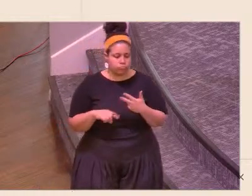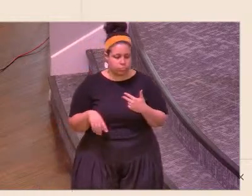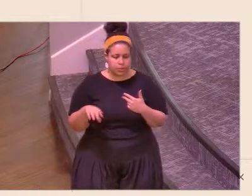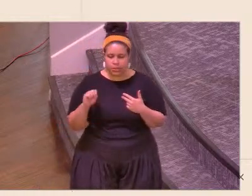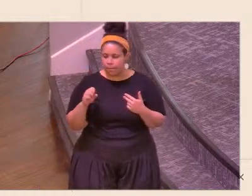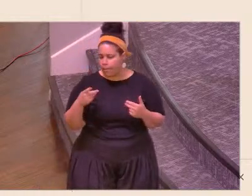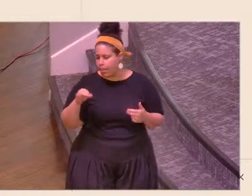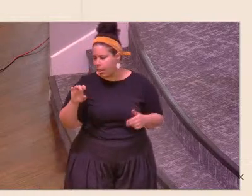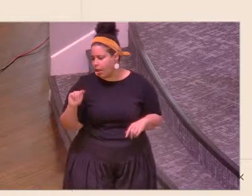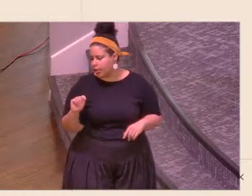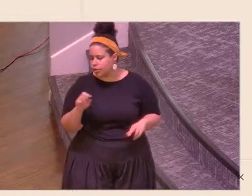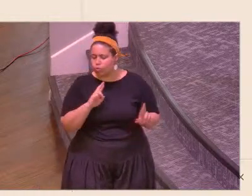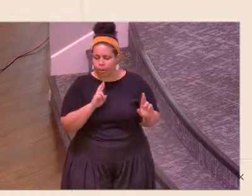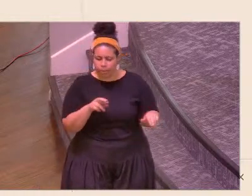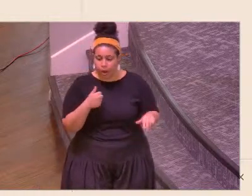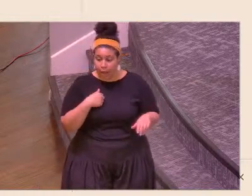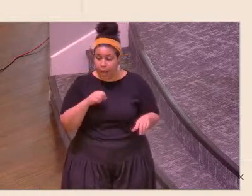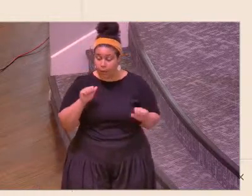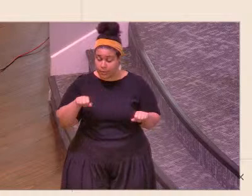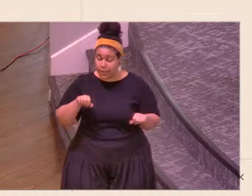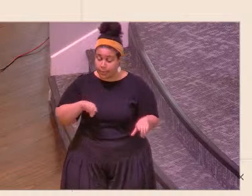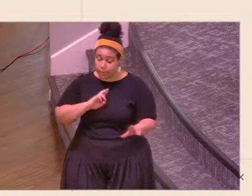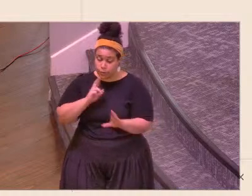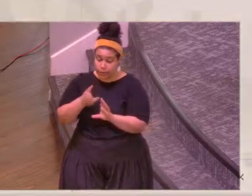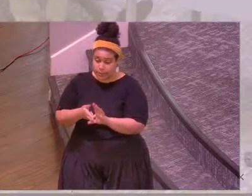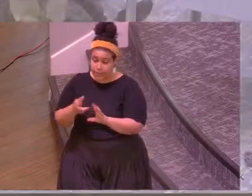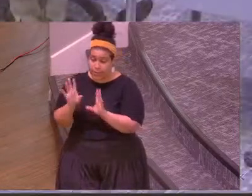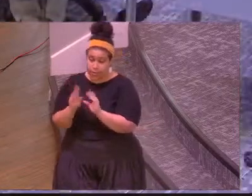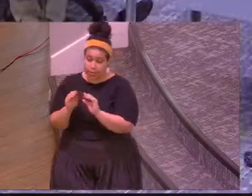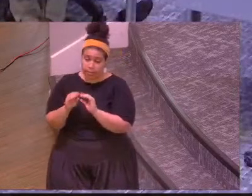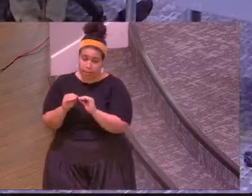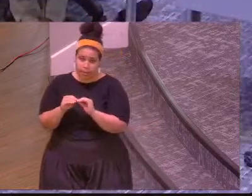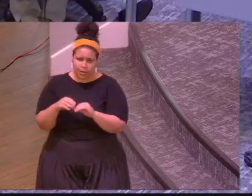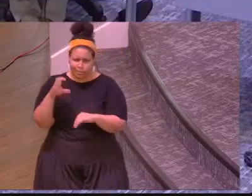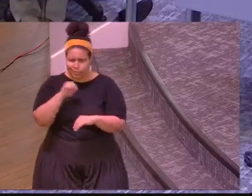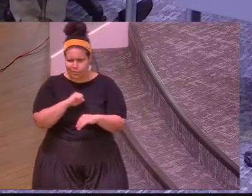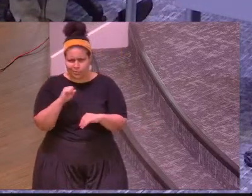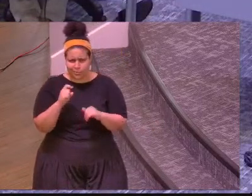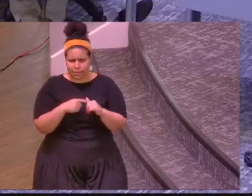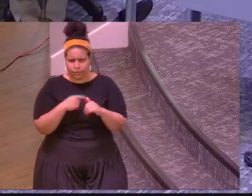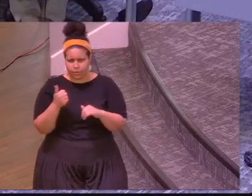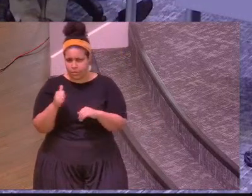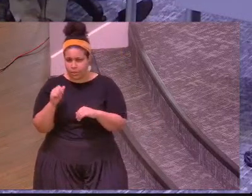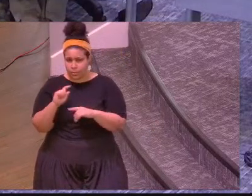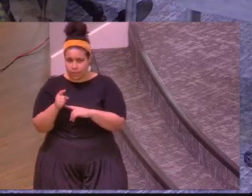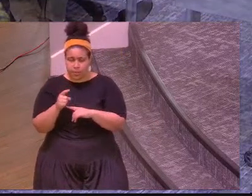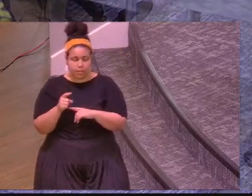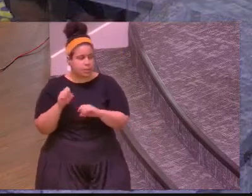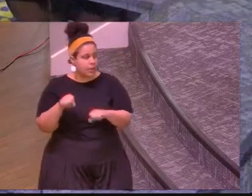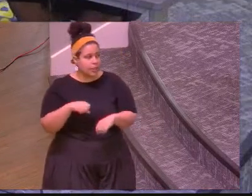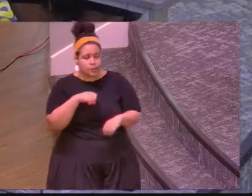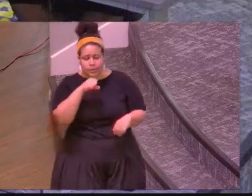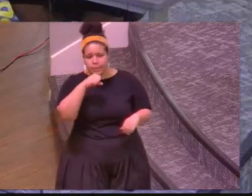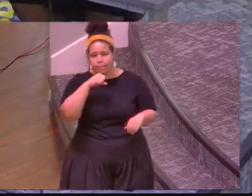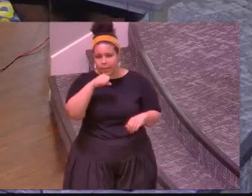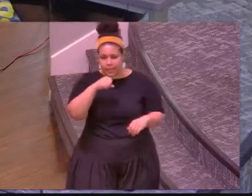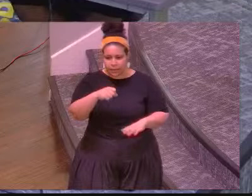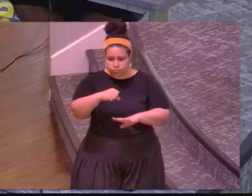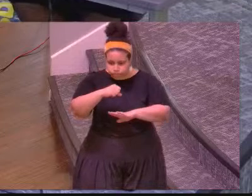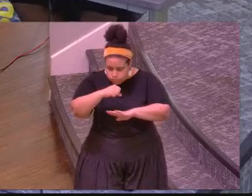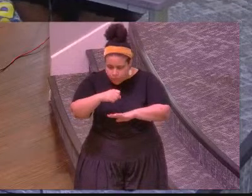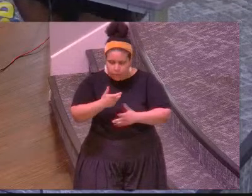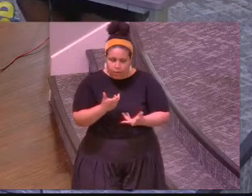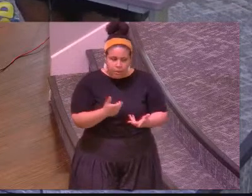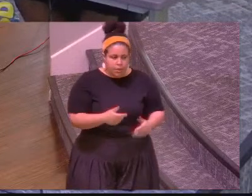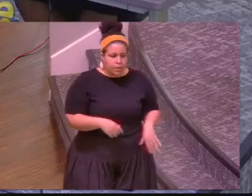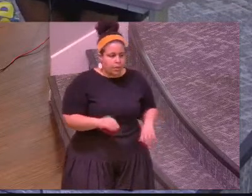So I was able to attend this meeting, or at least most of it. I think I missed the first 10 minutes, but. Dr. Yeager, can you speak a little bit Sure, louder and sorry. clear?